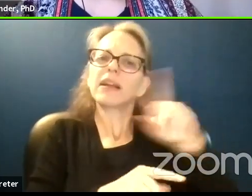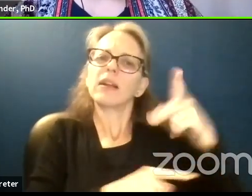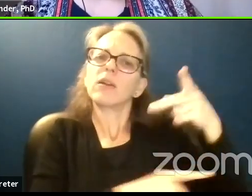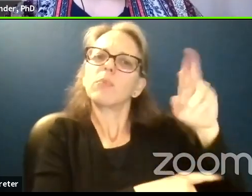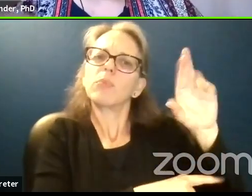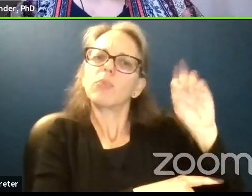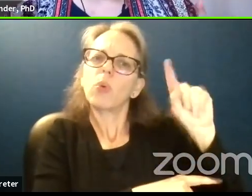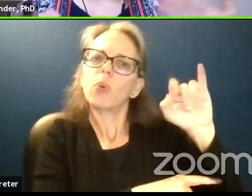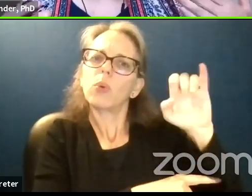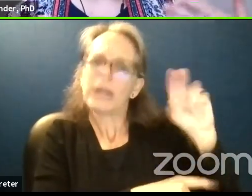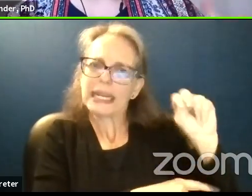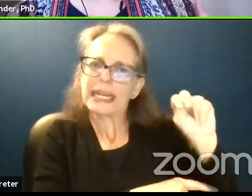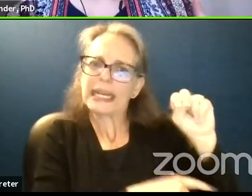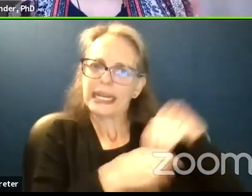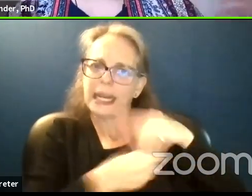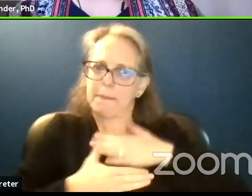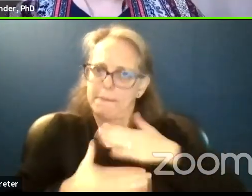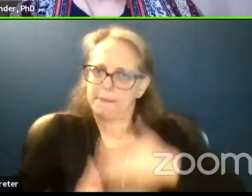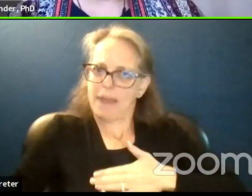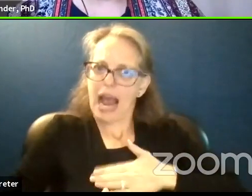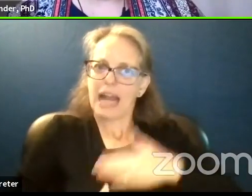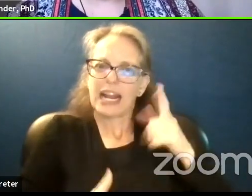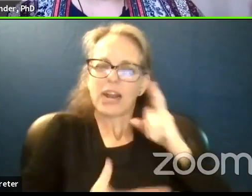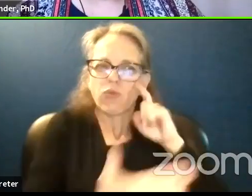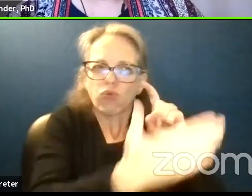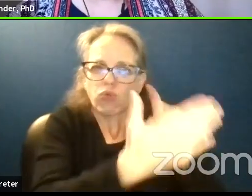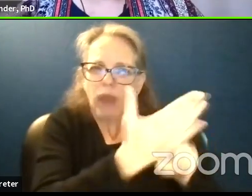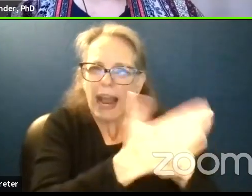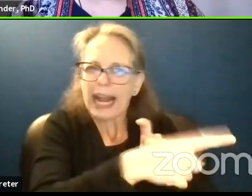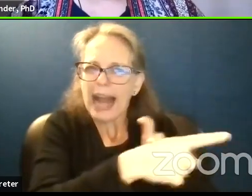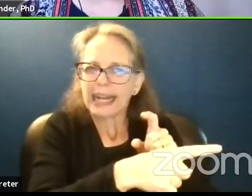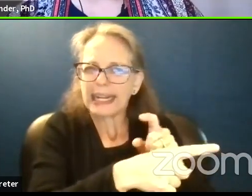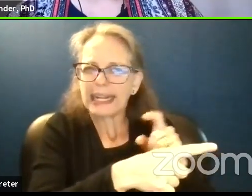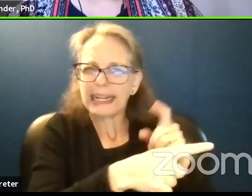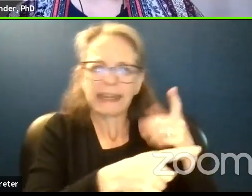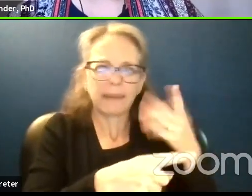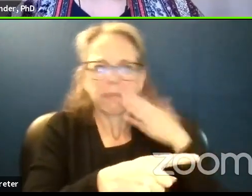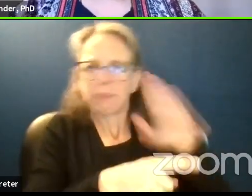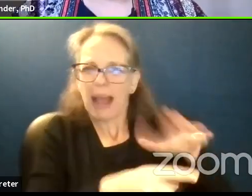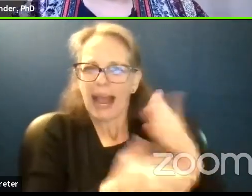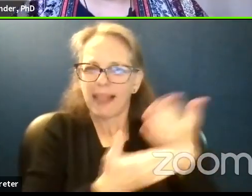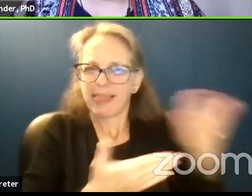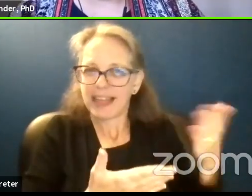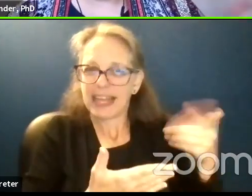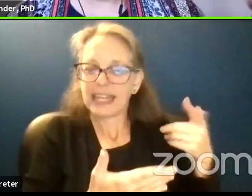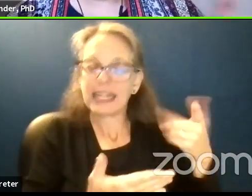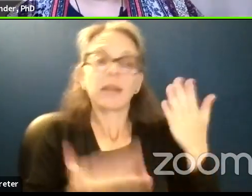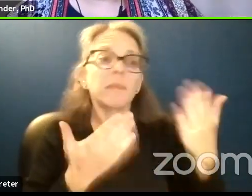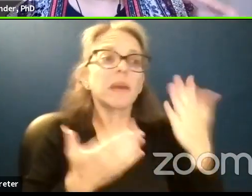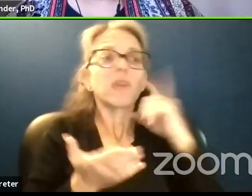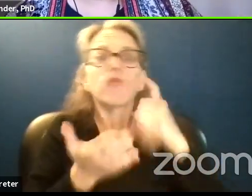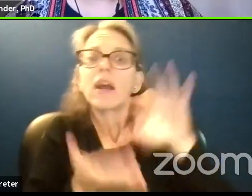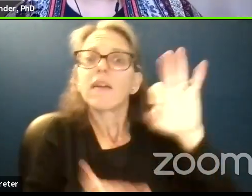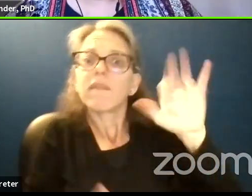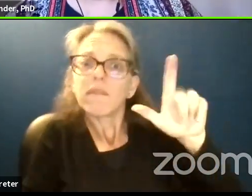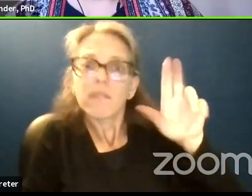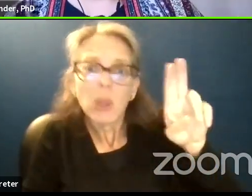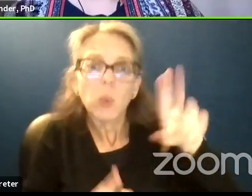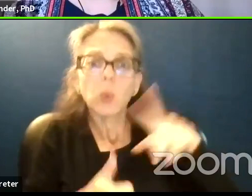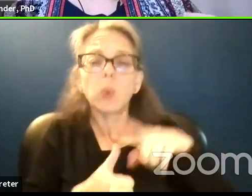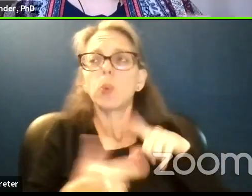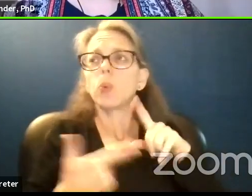each antibody recognizes something else. So you could have antibodies that recognize the flu bad guy. You can have